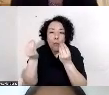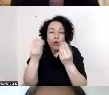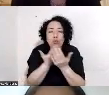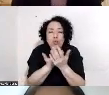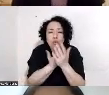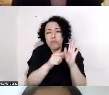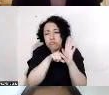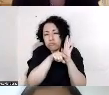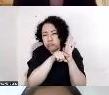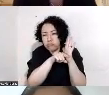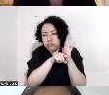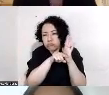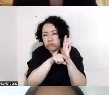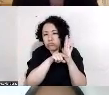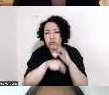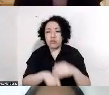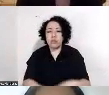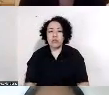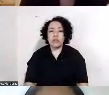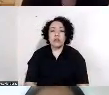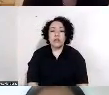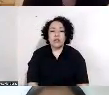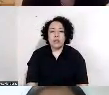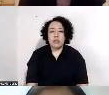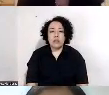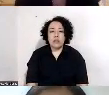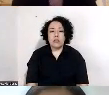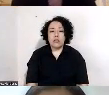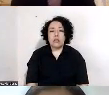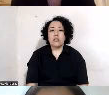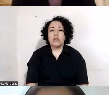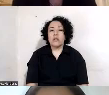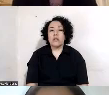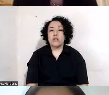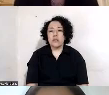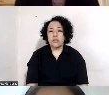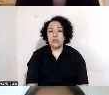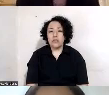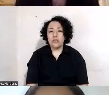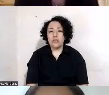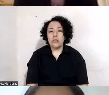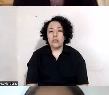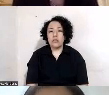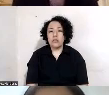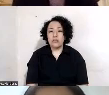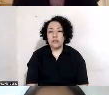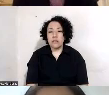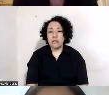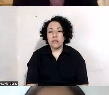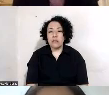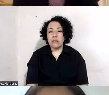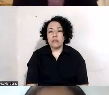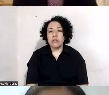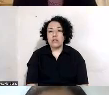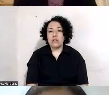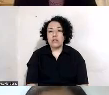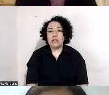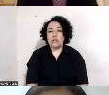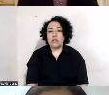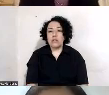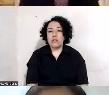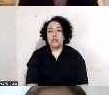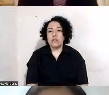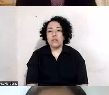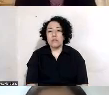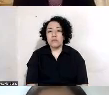have self-determination, self-advocacy skills. You've heard that before. They need to have contacts with somebody